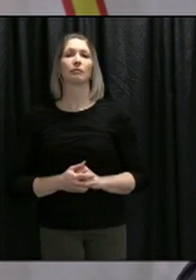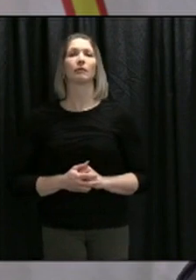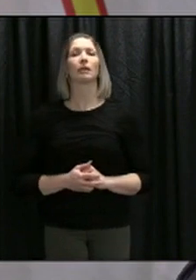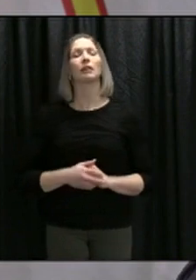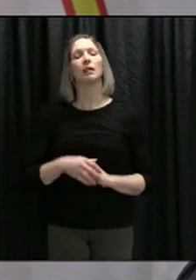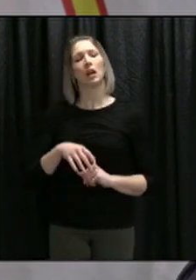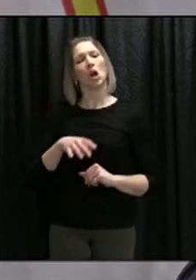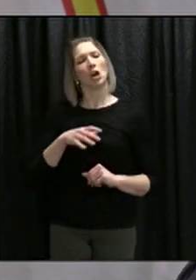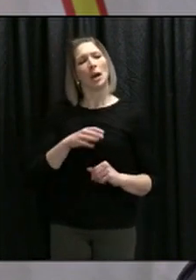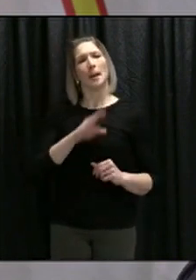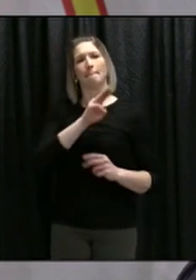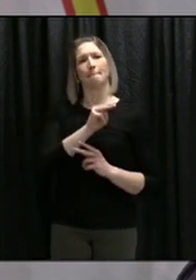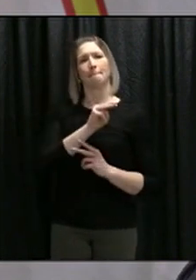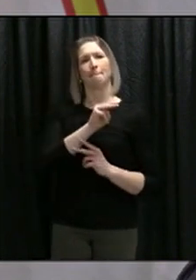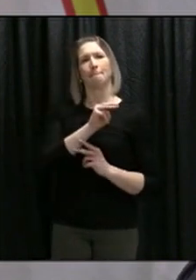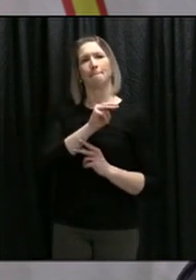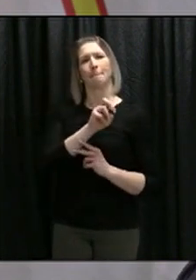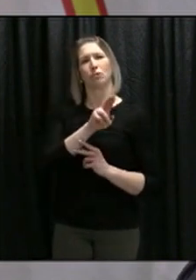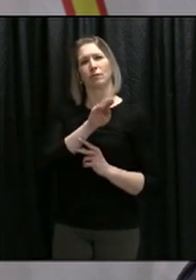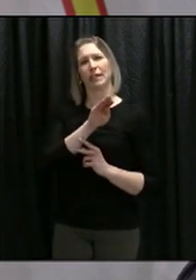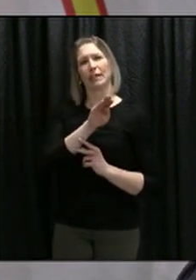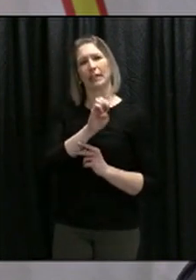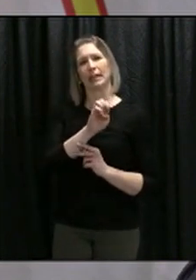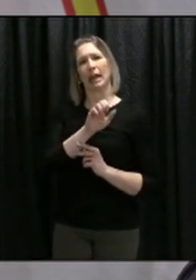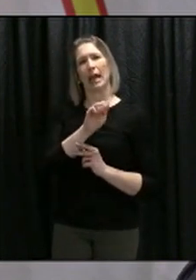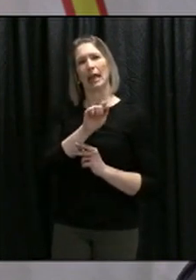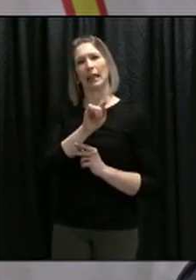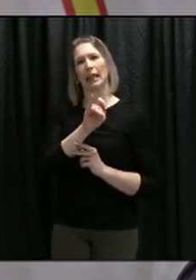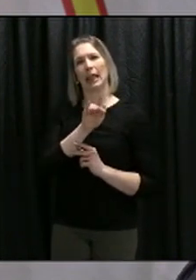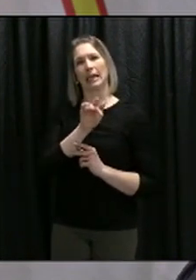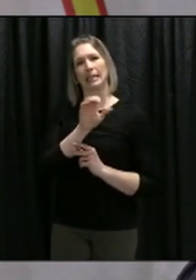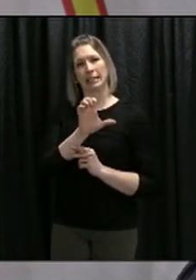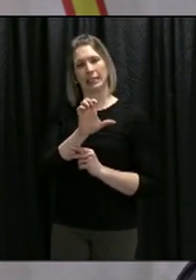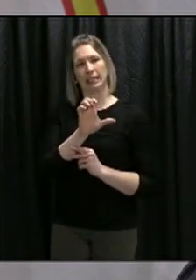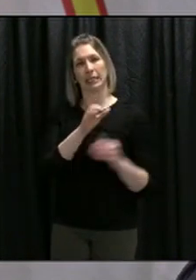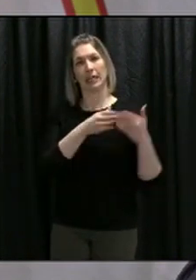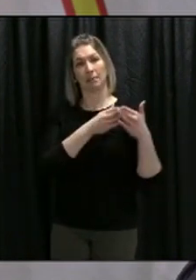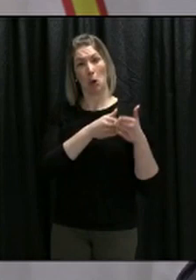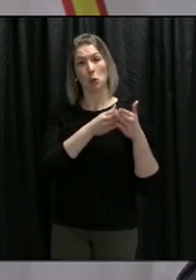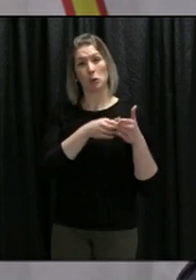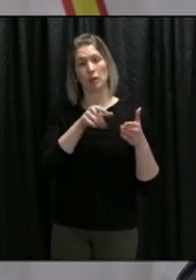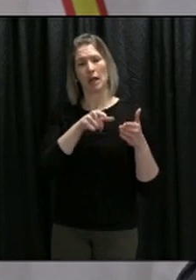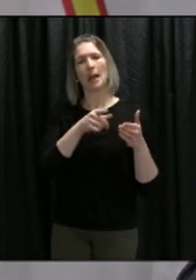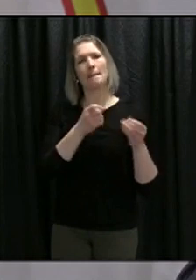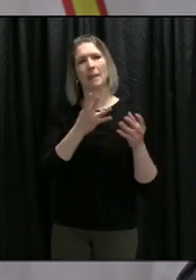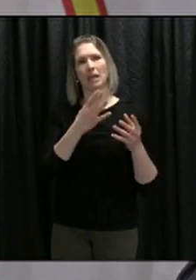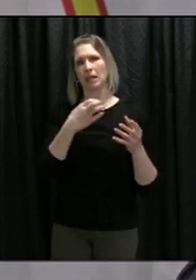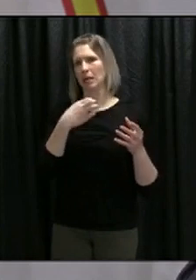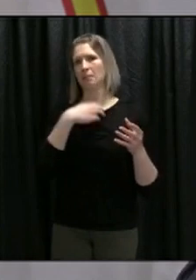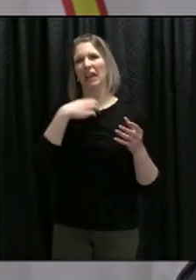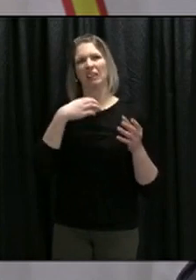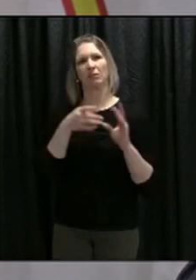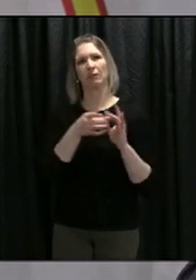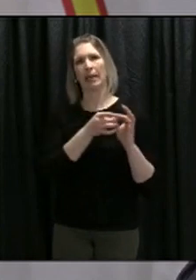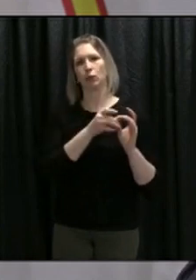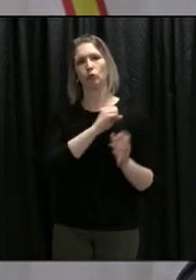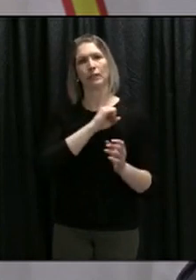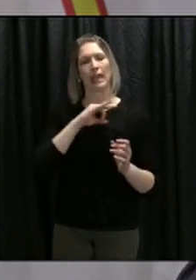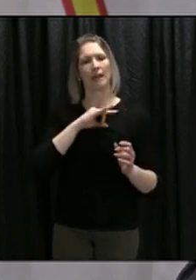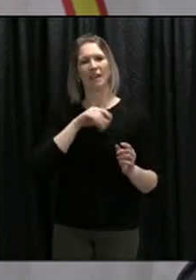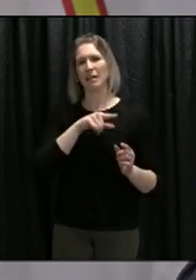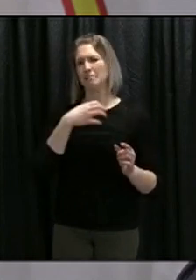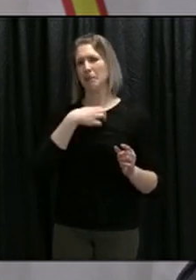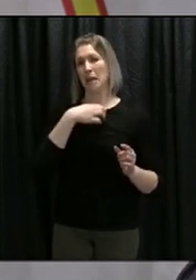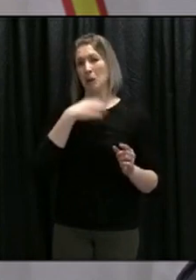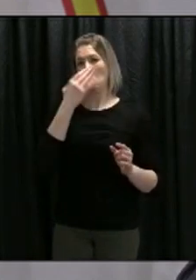ships, they're cleaning and sanitizing at incredible levels, having to work 12-hour shifts, 14 to 15 days straight. They're not allowed to get off on the ferry on